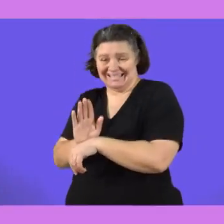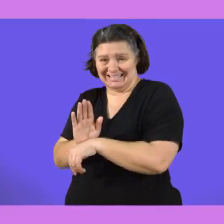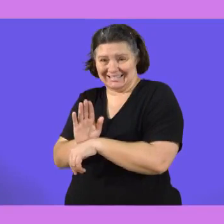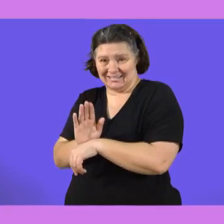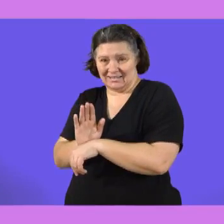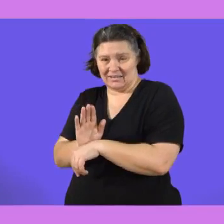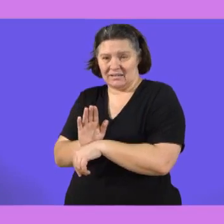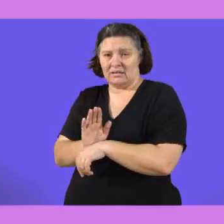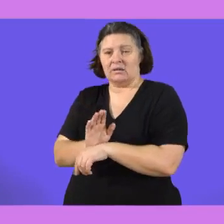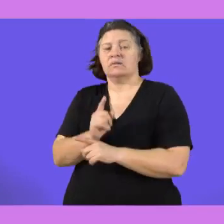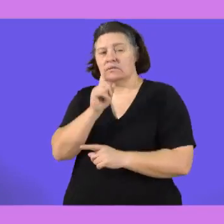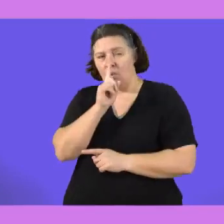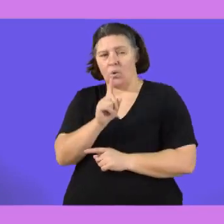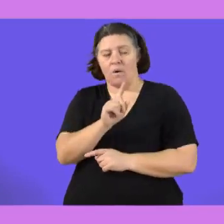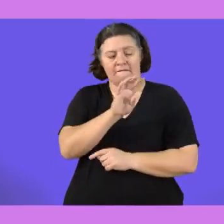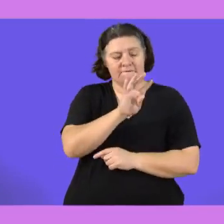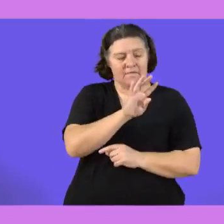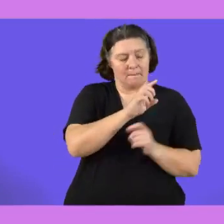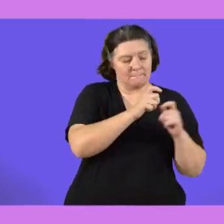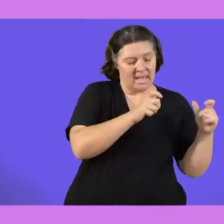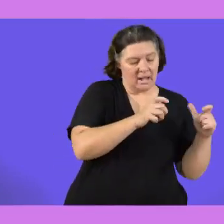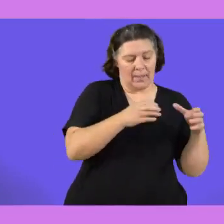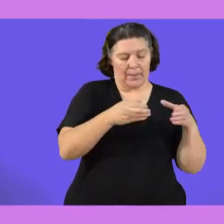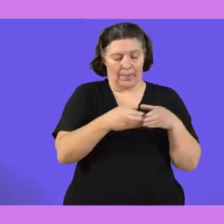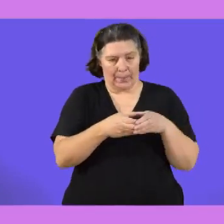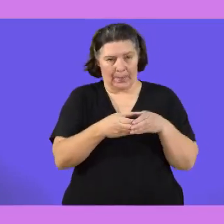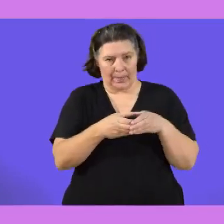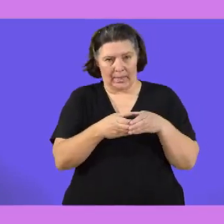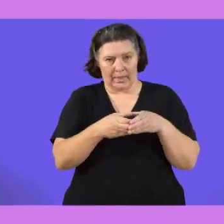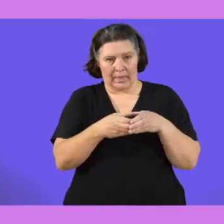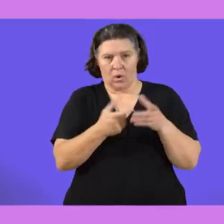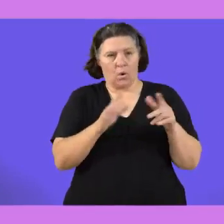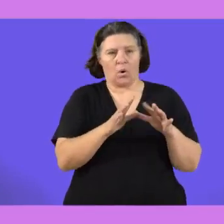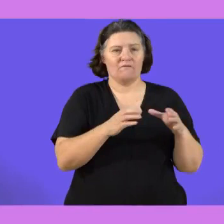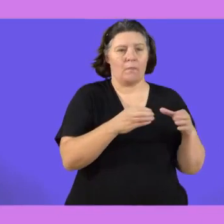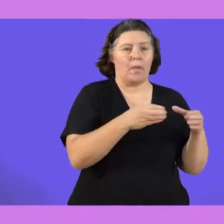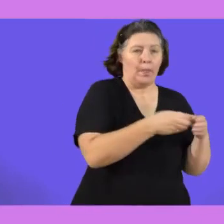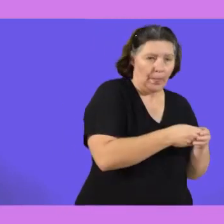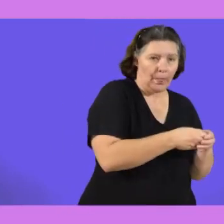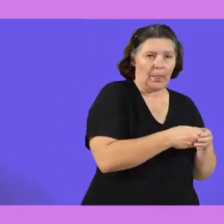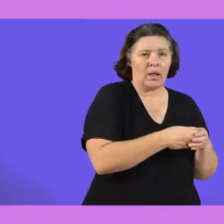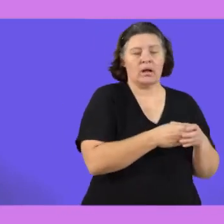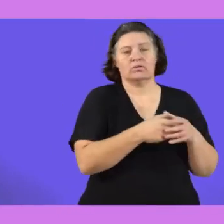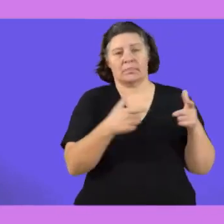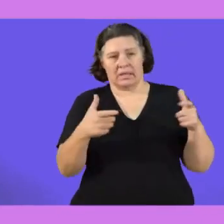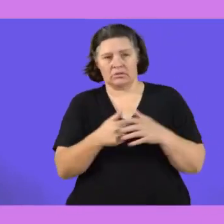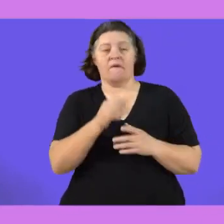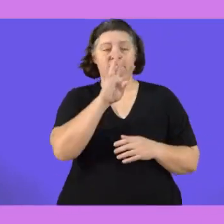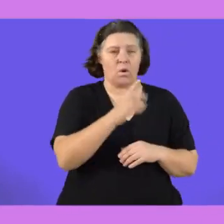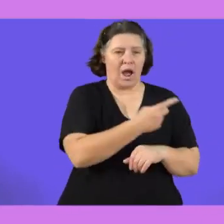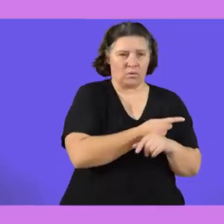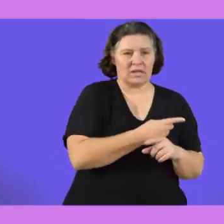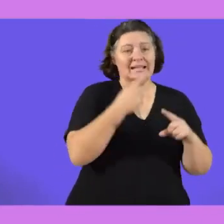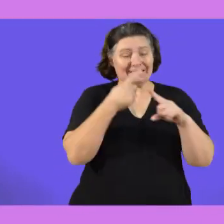agree? Right, so if you look at this now, it's big to small, or small to big, right? So I'm saying 4 hours,